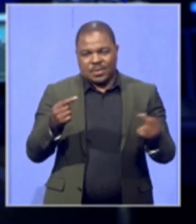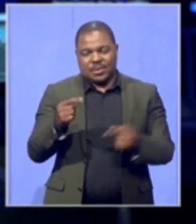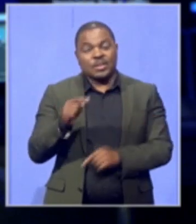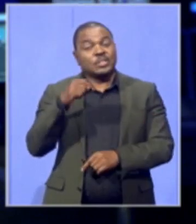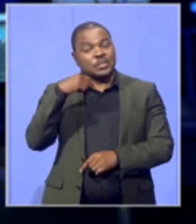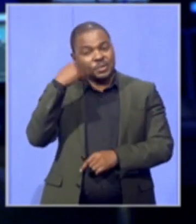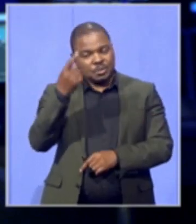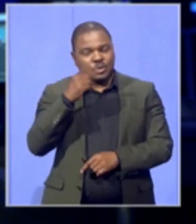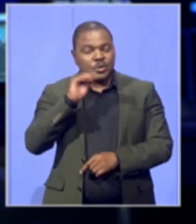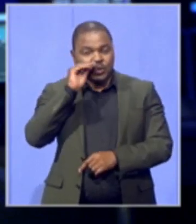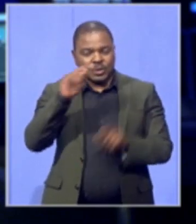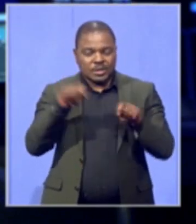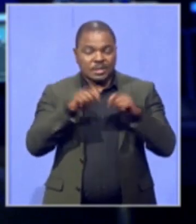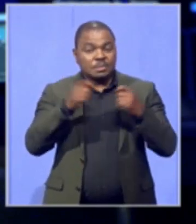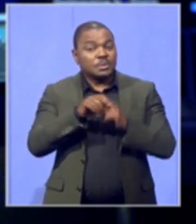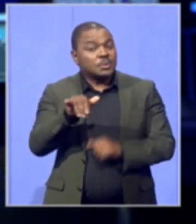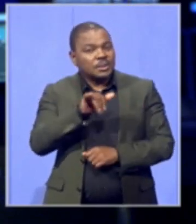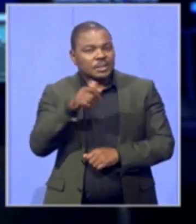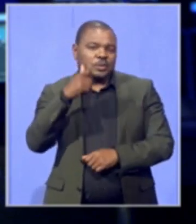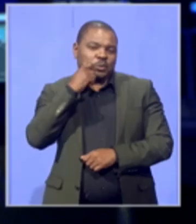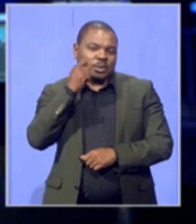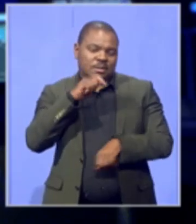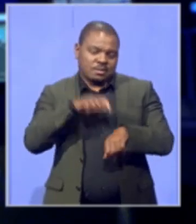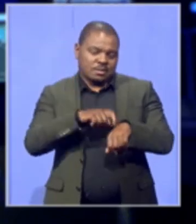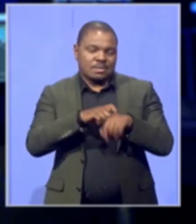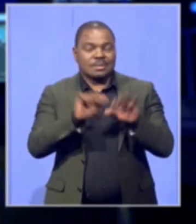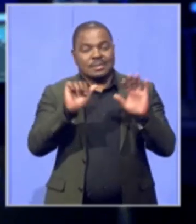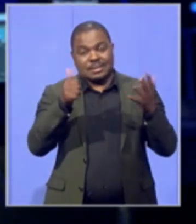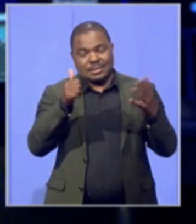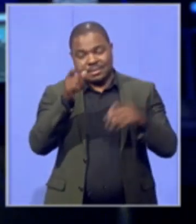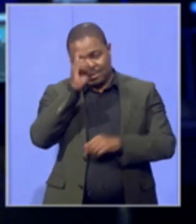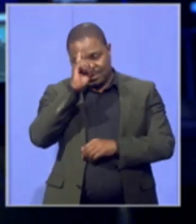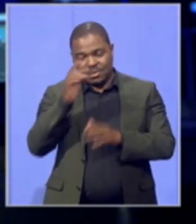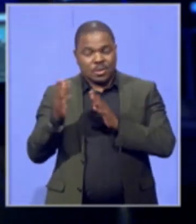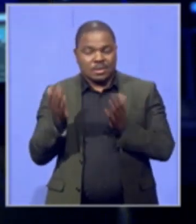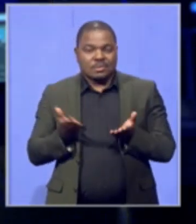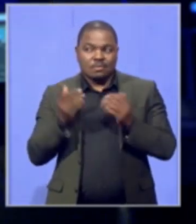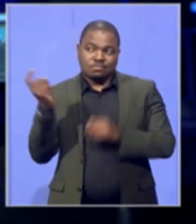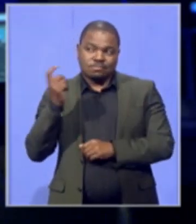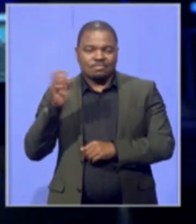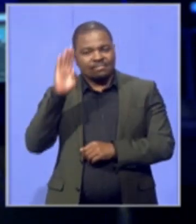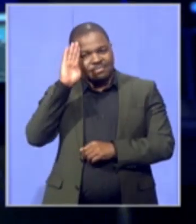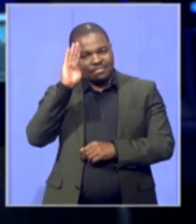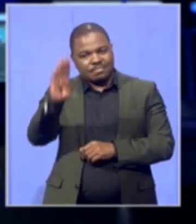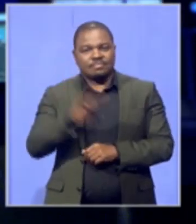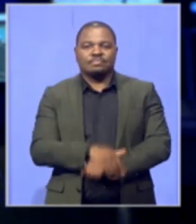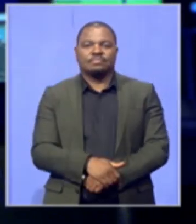sasa ke moifo ditaba tsa Setswana ka hora ya botshelela ho latela bolipi kgotso.